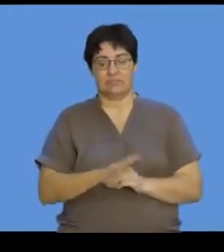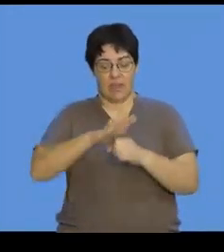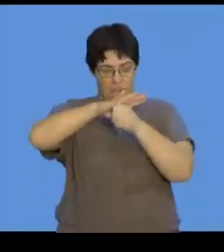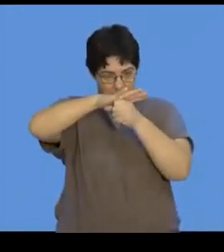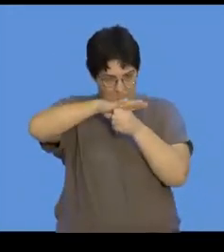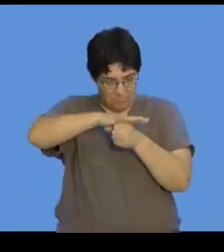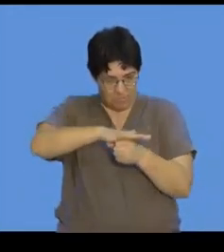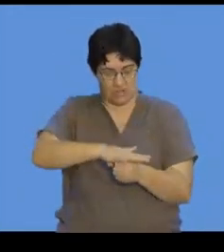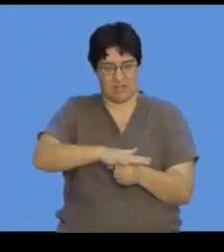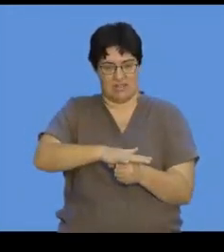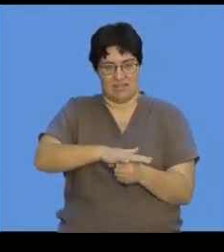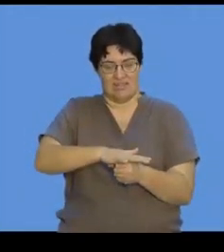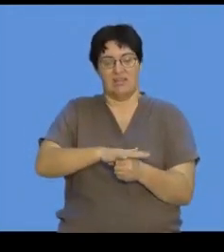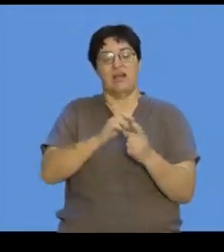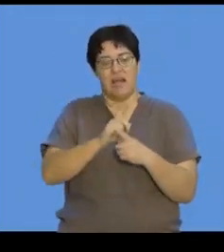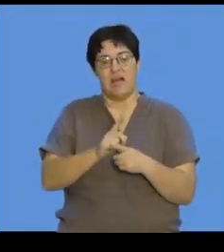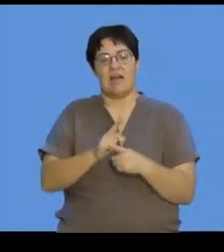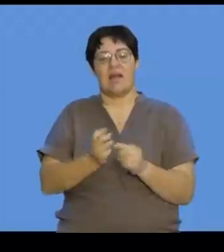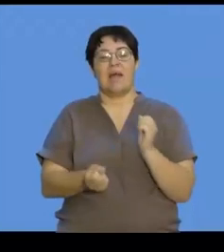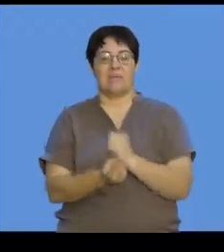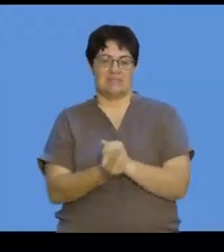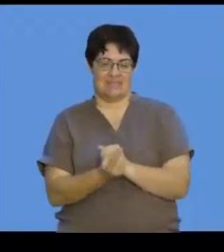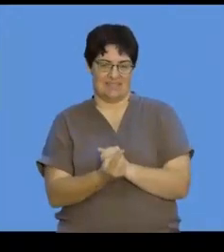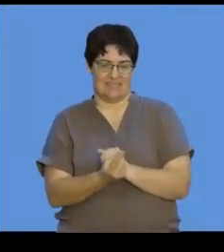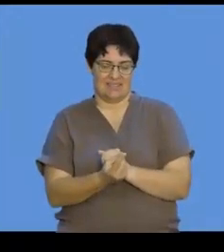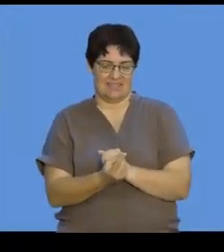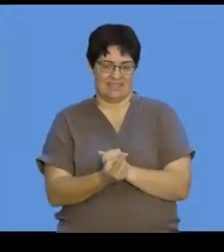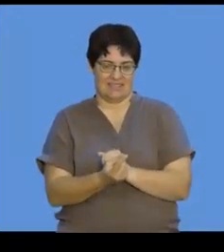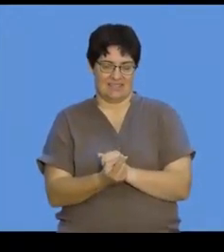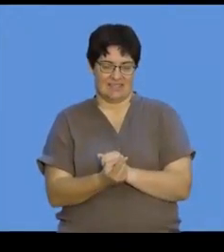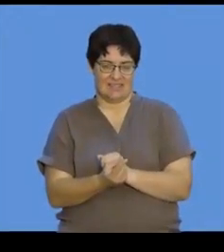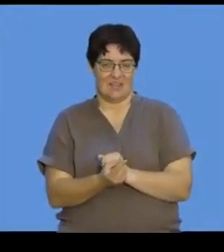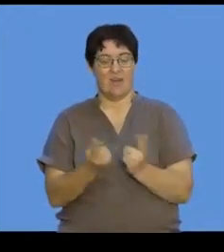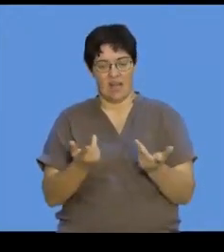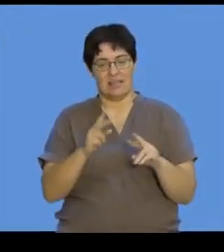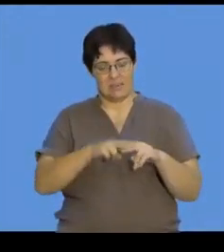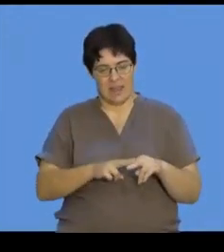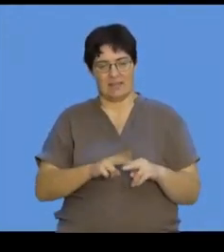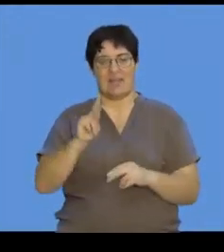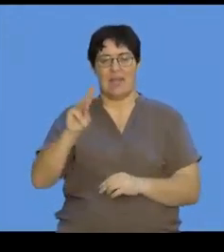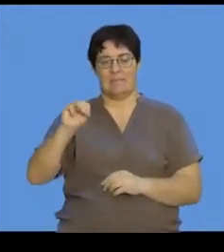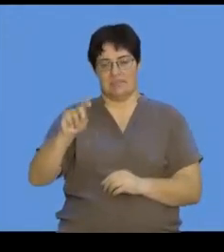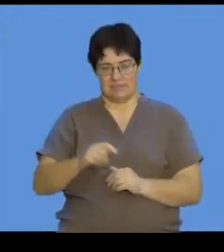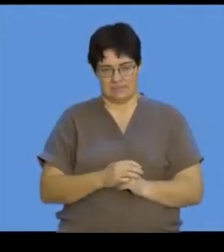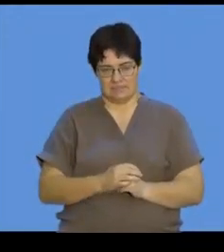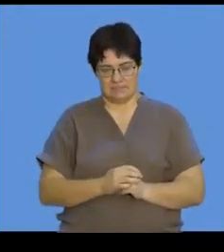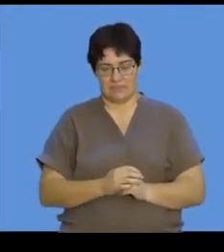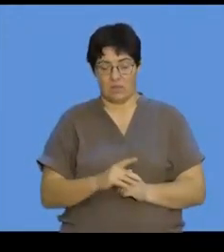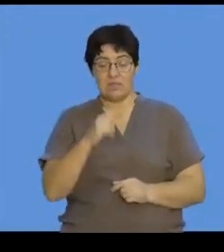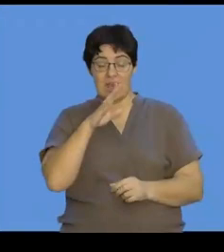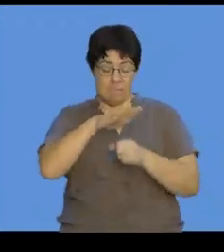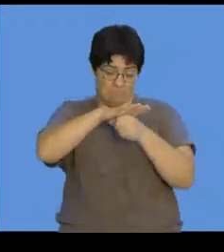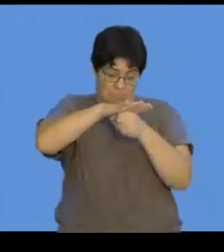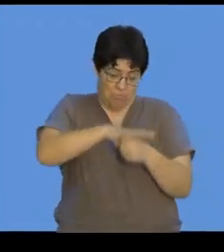pressure exerted by a substance in as far as, the kinetic molecular theory. We are saying that pressure of